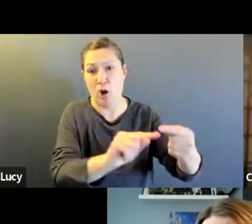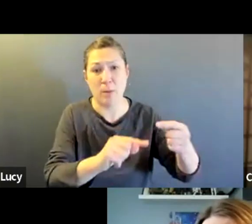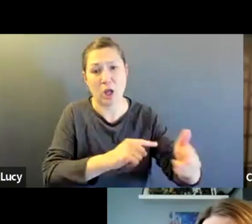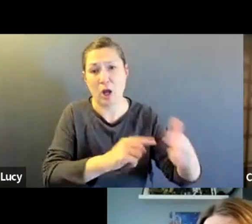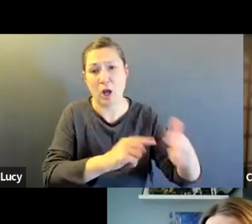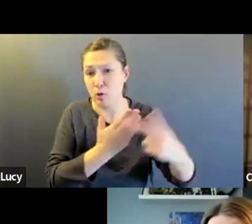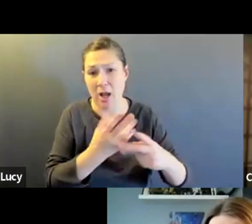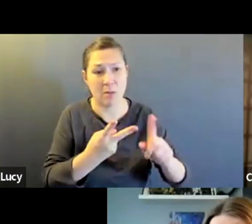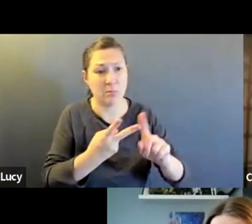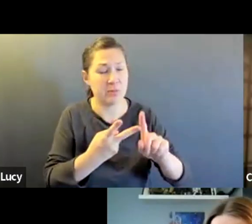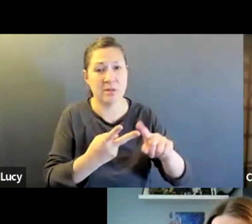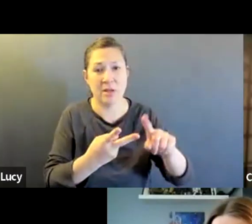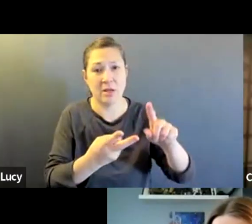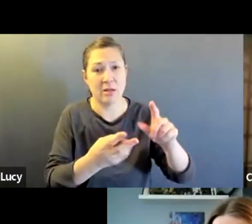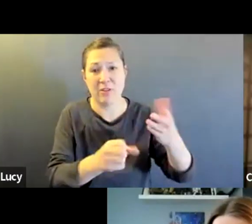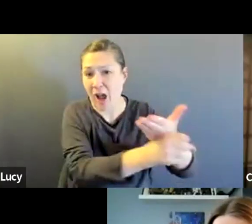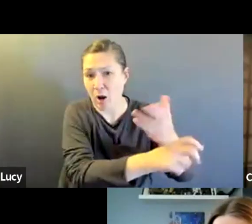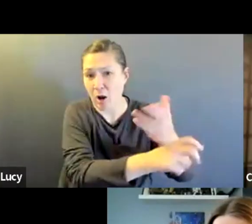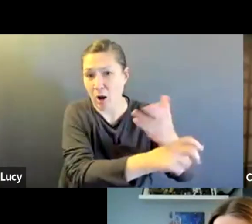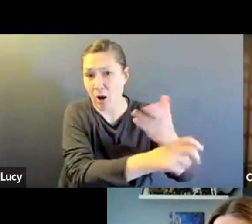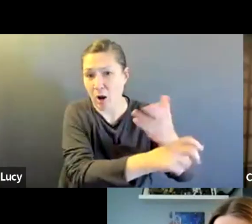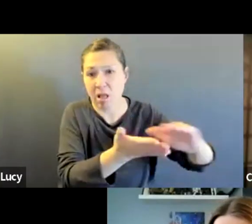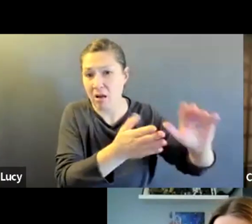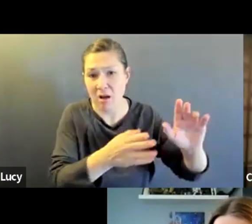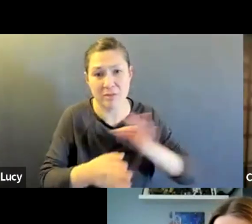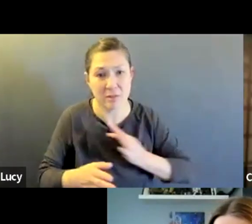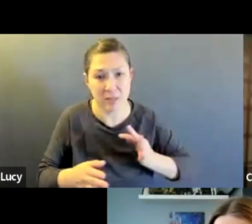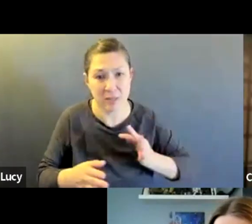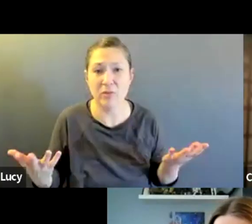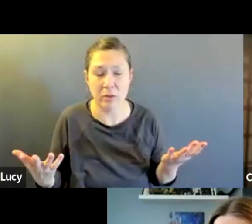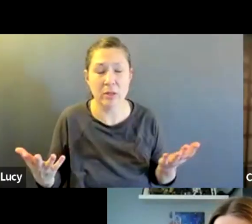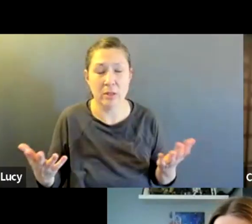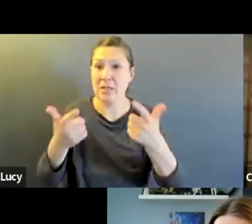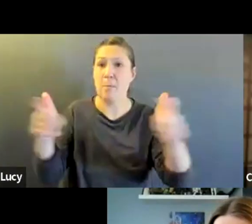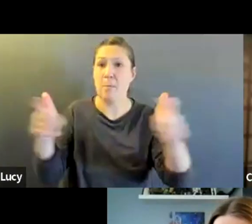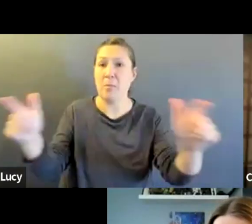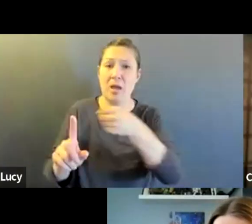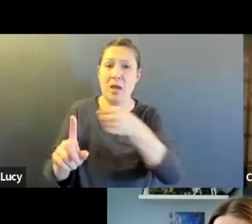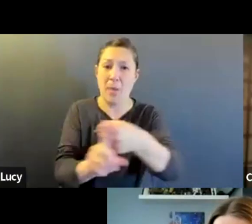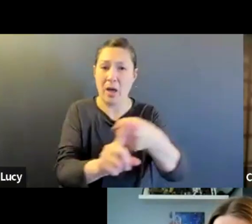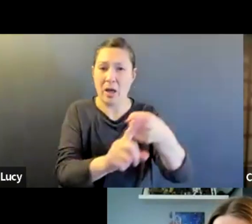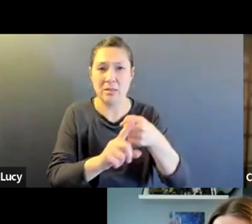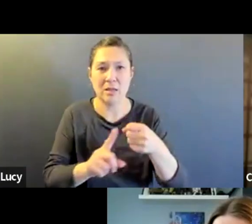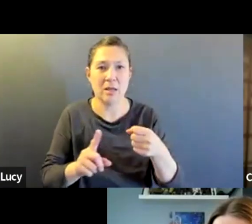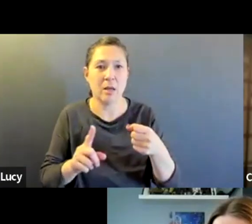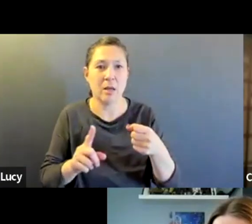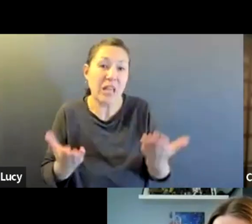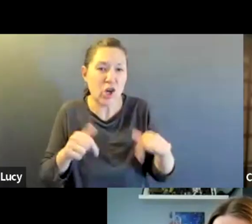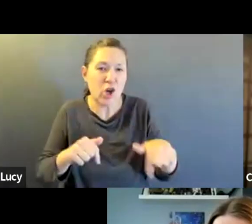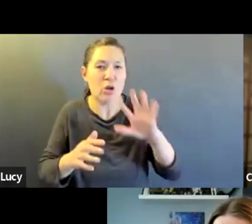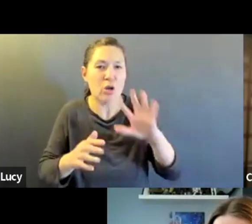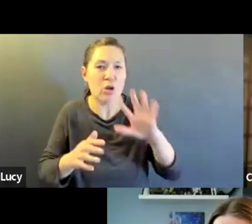programming and jobs, et cetera, et cetera. Like I said, the impacts are broad, but like since we're talking about New York State and New York